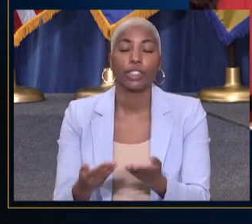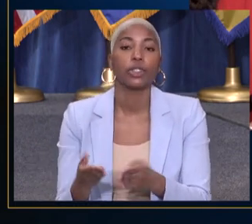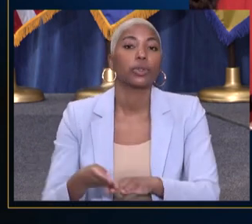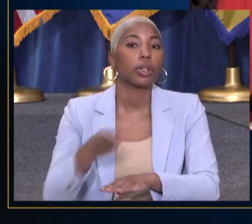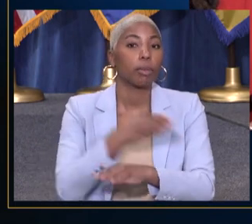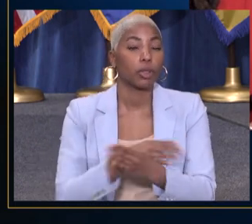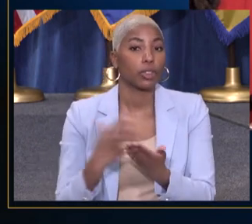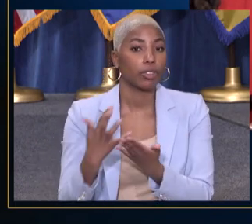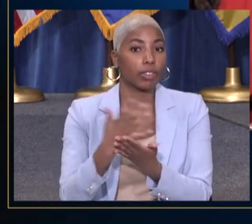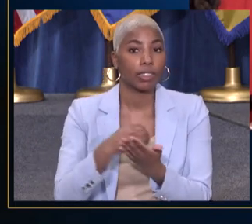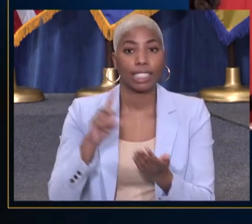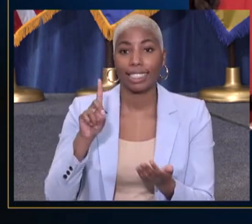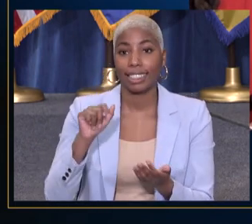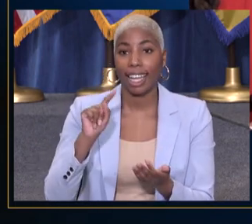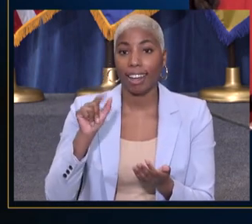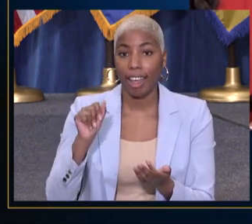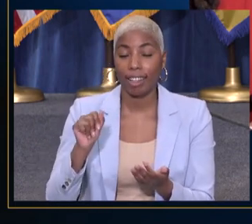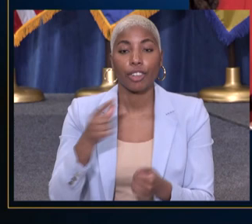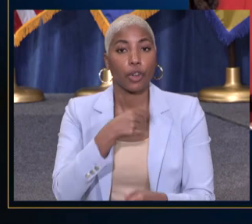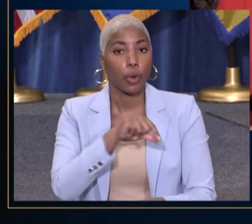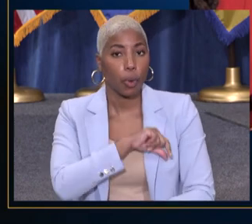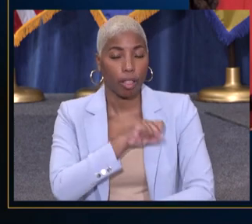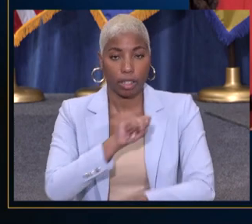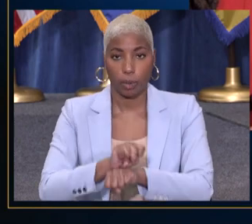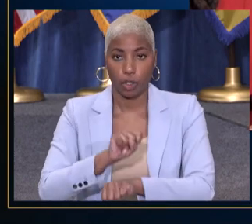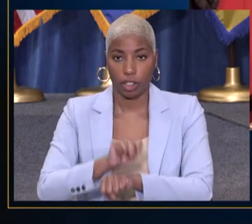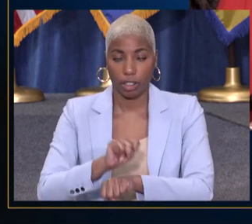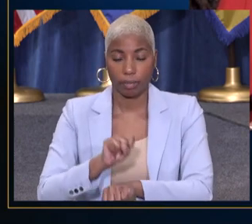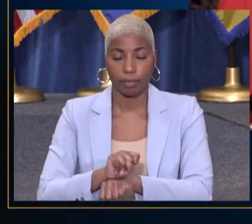quality work. And I think